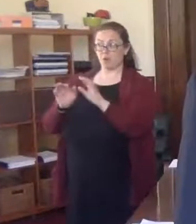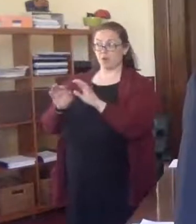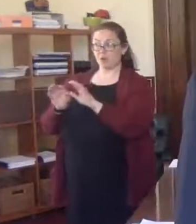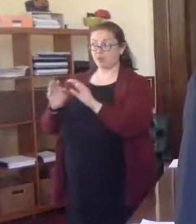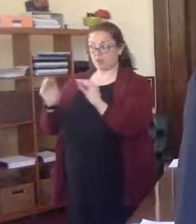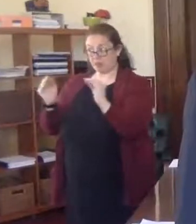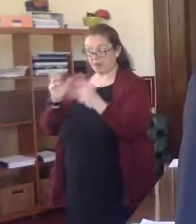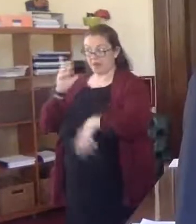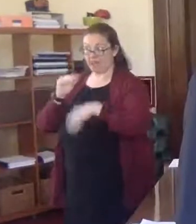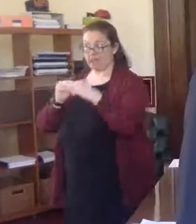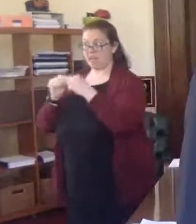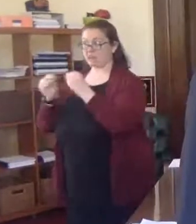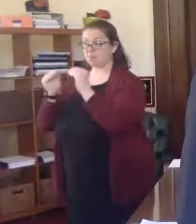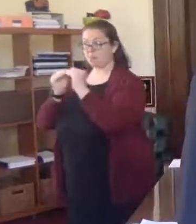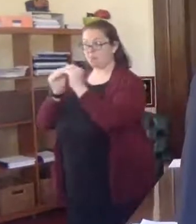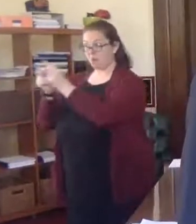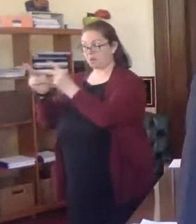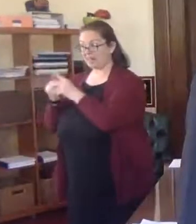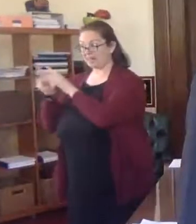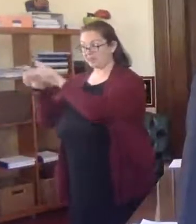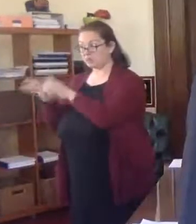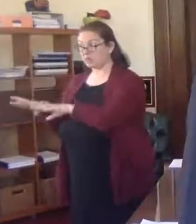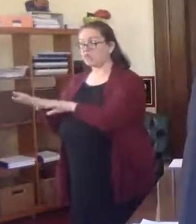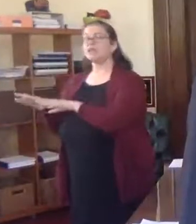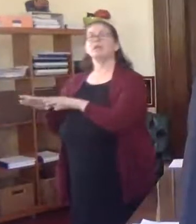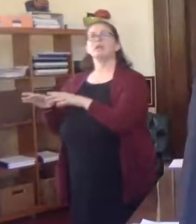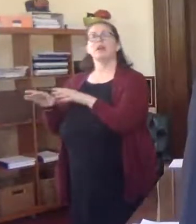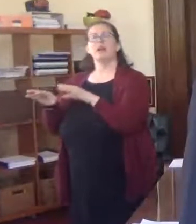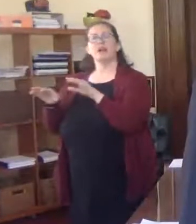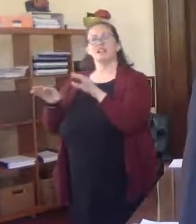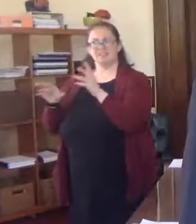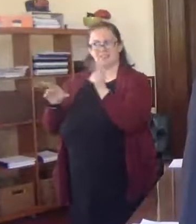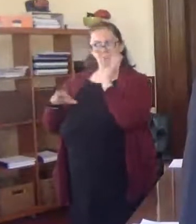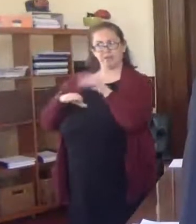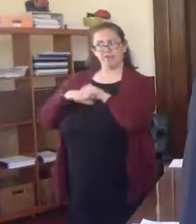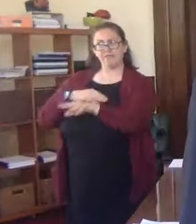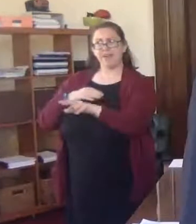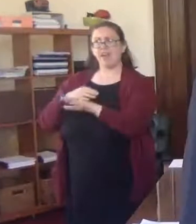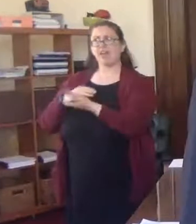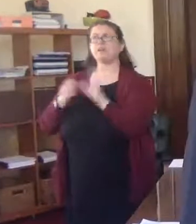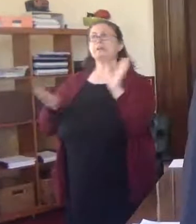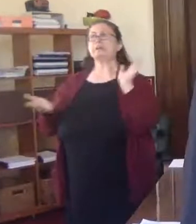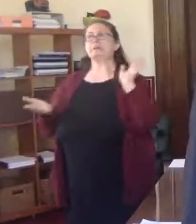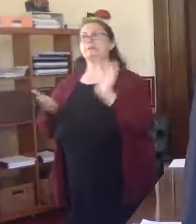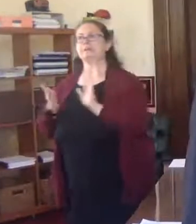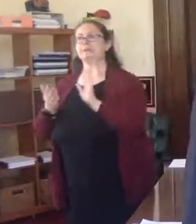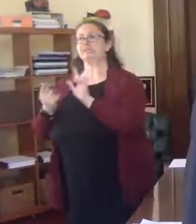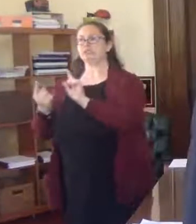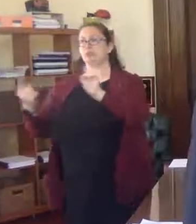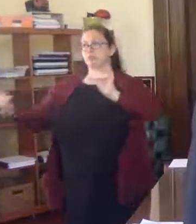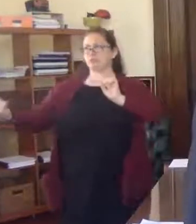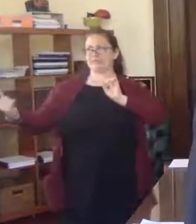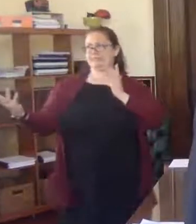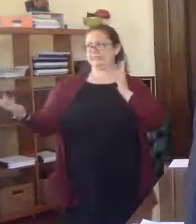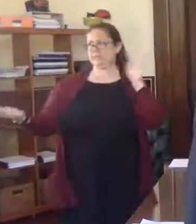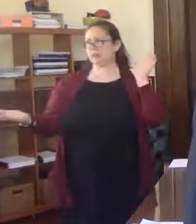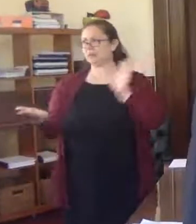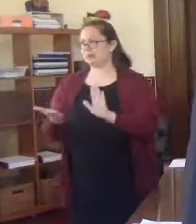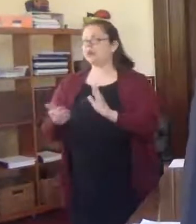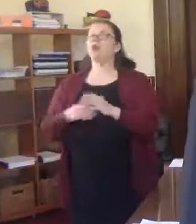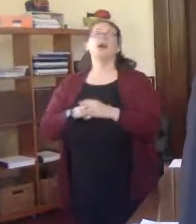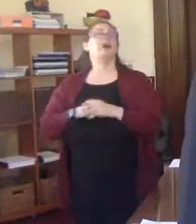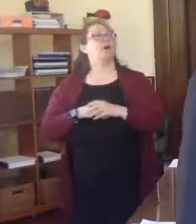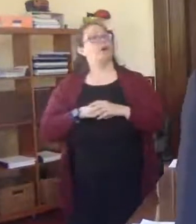our ability to relax social distancing restrictions? Ensuring testing is available for